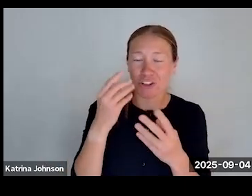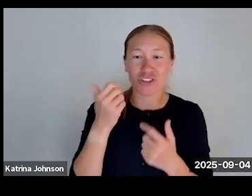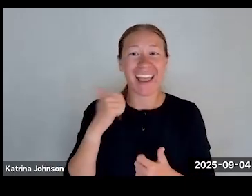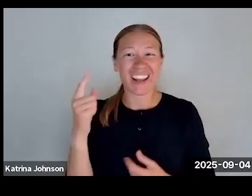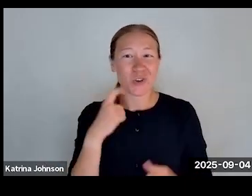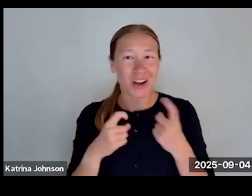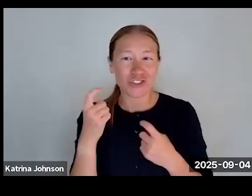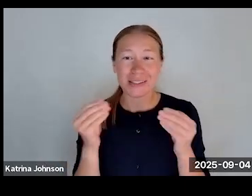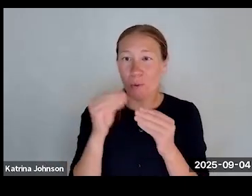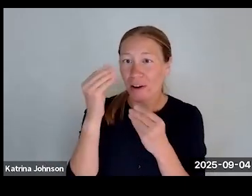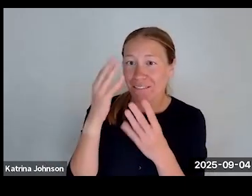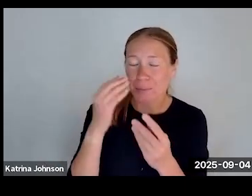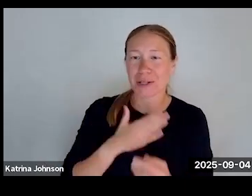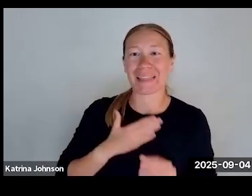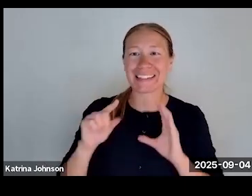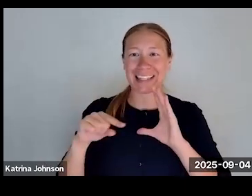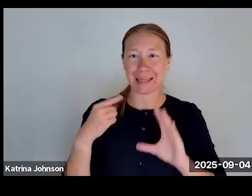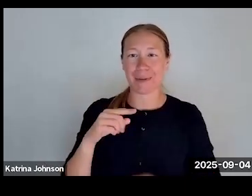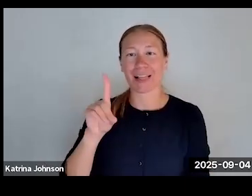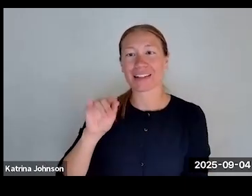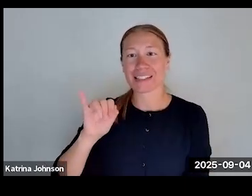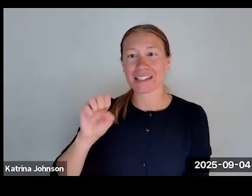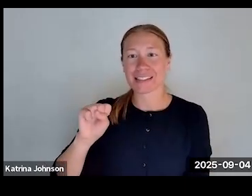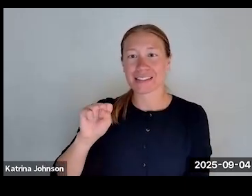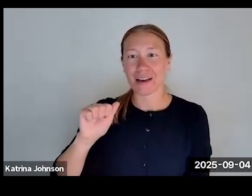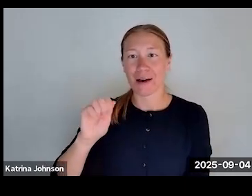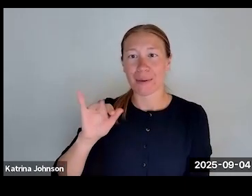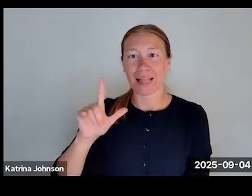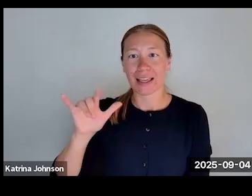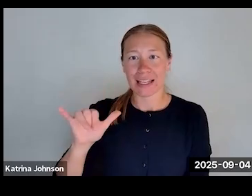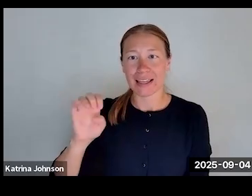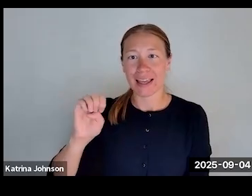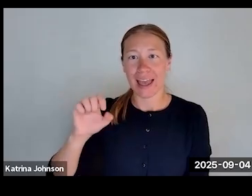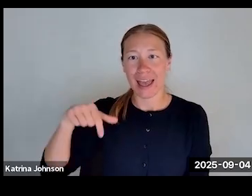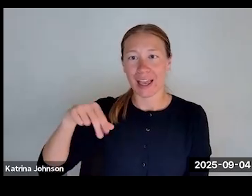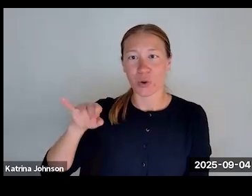please email disabilityequity@umich.edu.